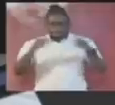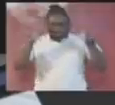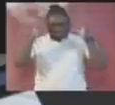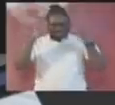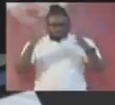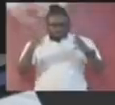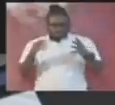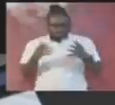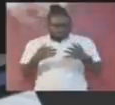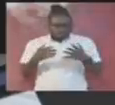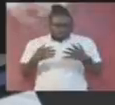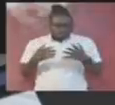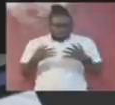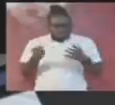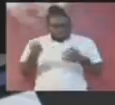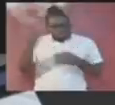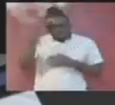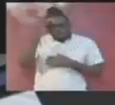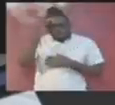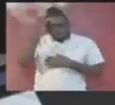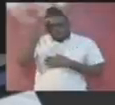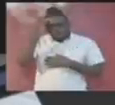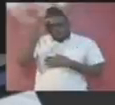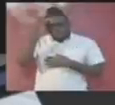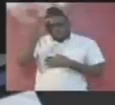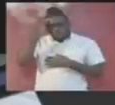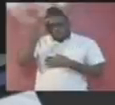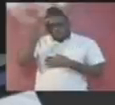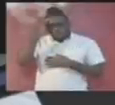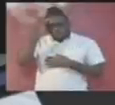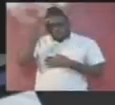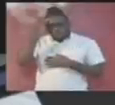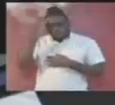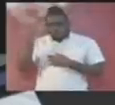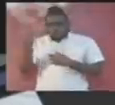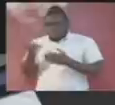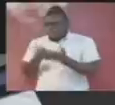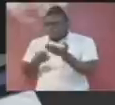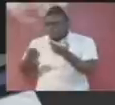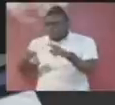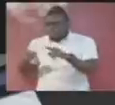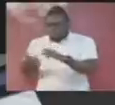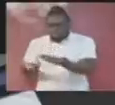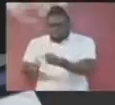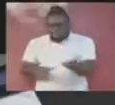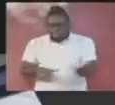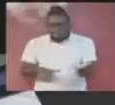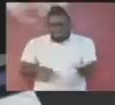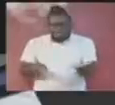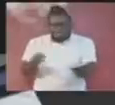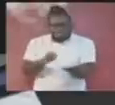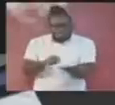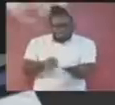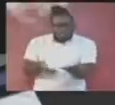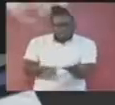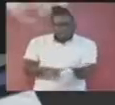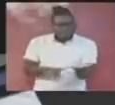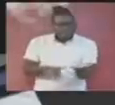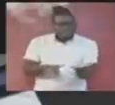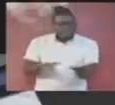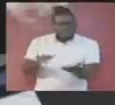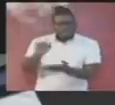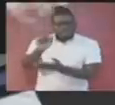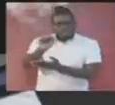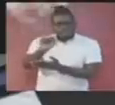real quickly, following the death of Andrea Barrett, we've seen widespread vigils and demonstrations taking place, large groups